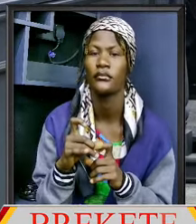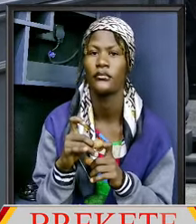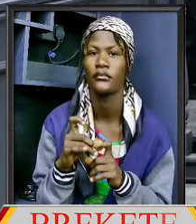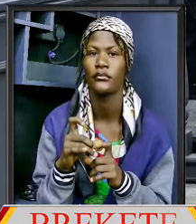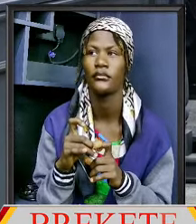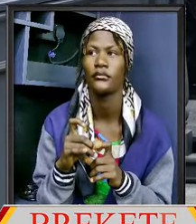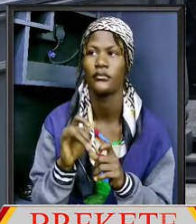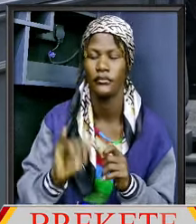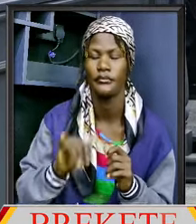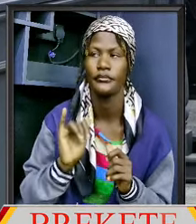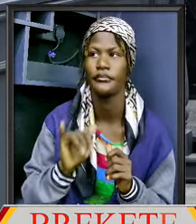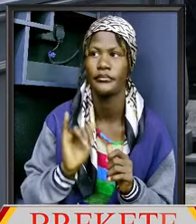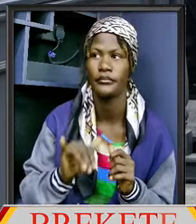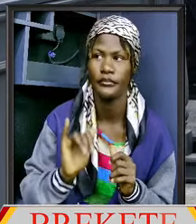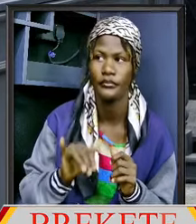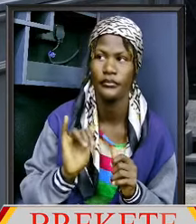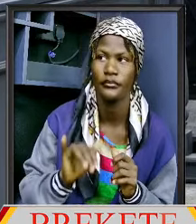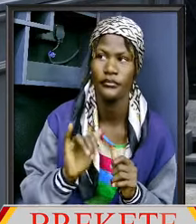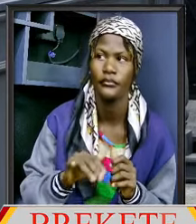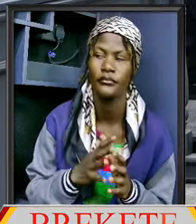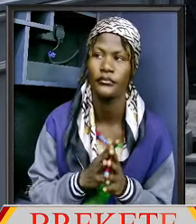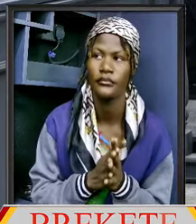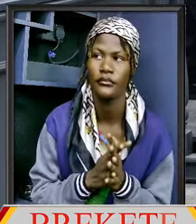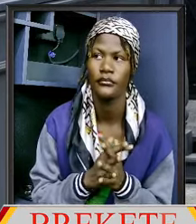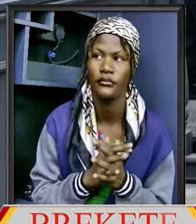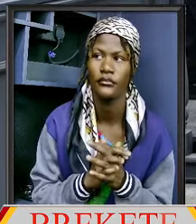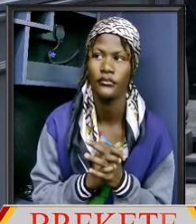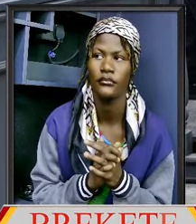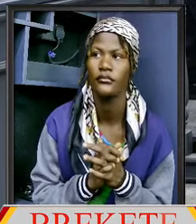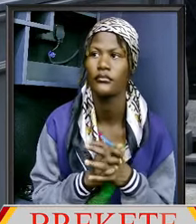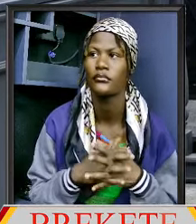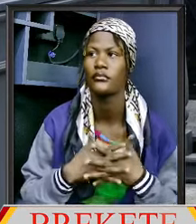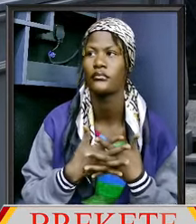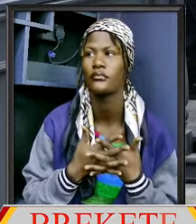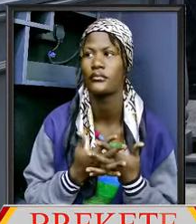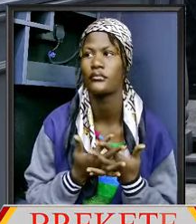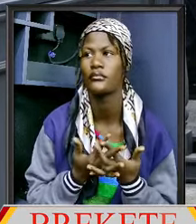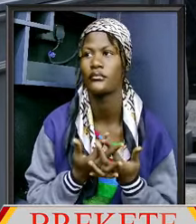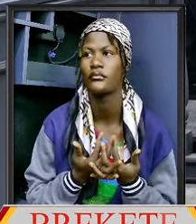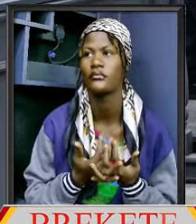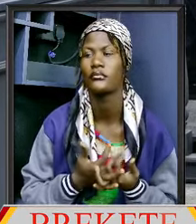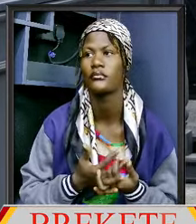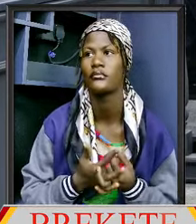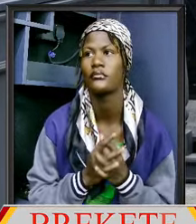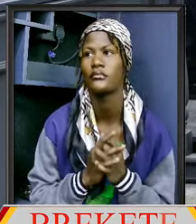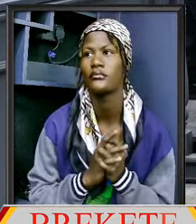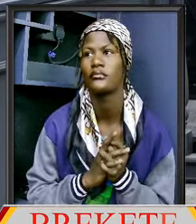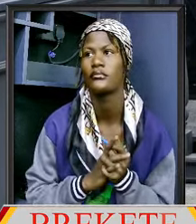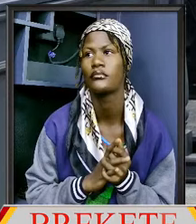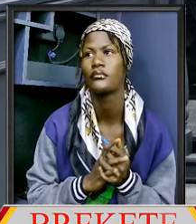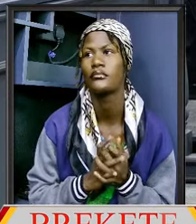photographer? Yes, sir, he is. You go open your mouth, talk now. People, they hear you. Yes, he is.